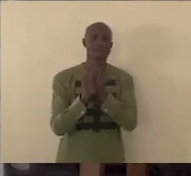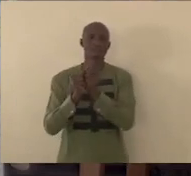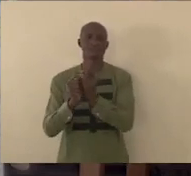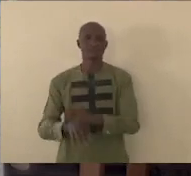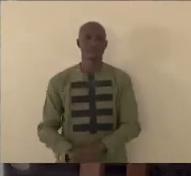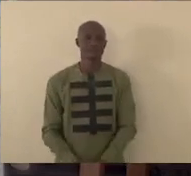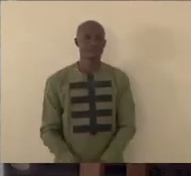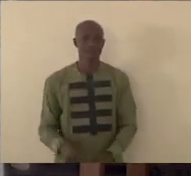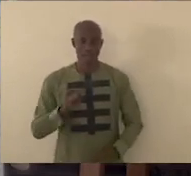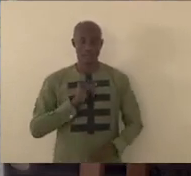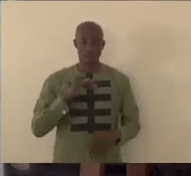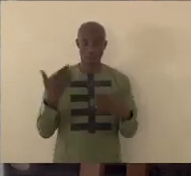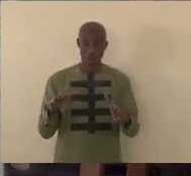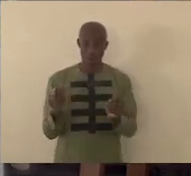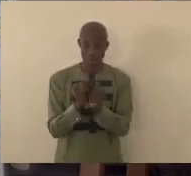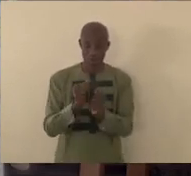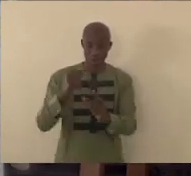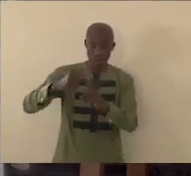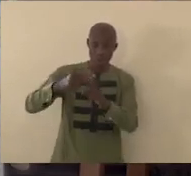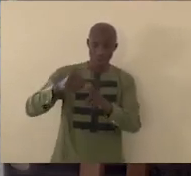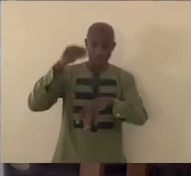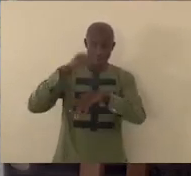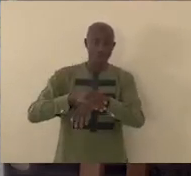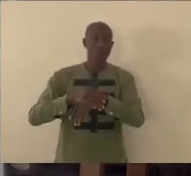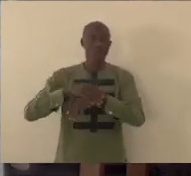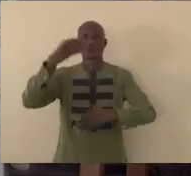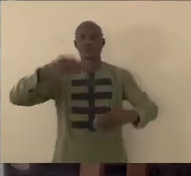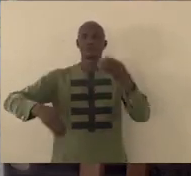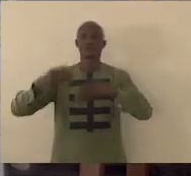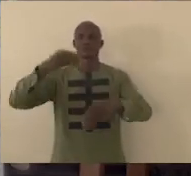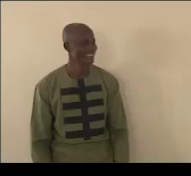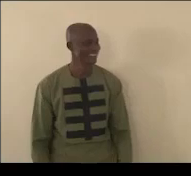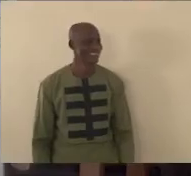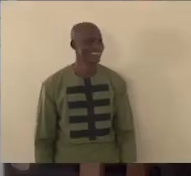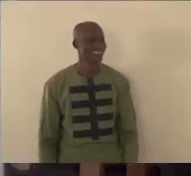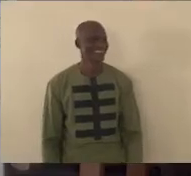And I will end with a word on the judiciary.